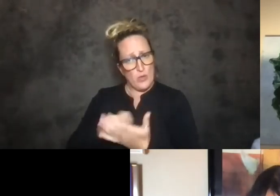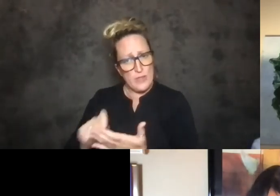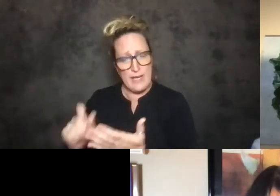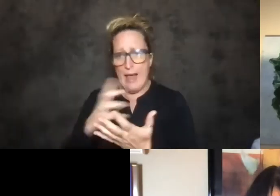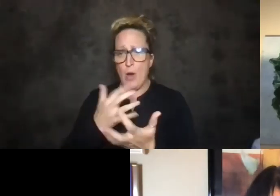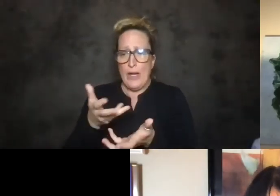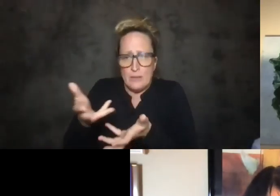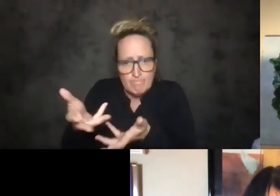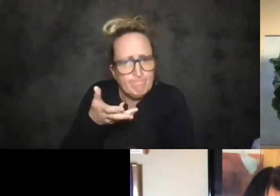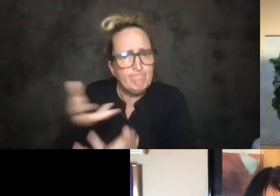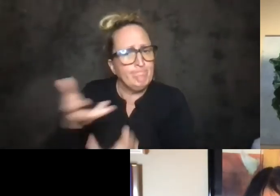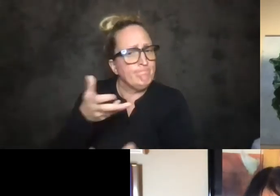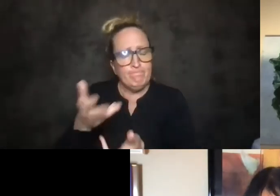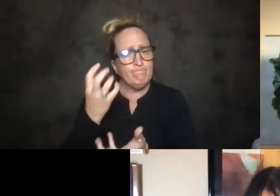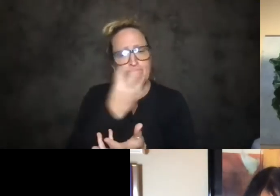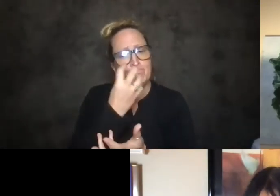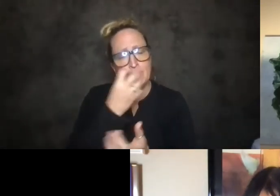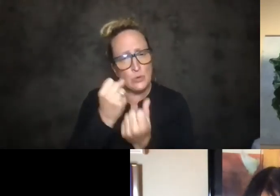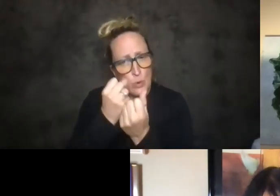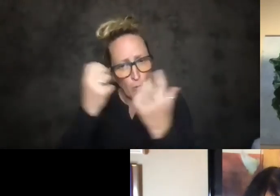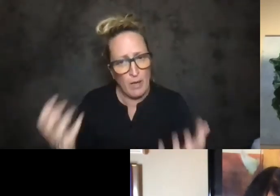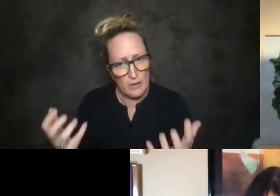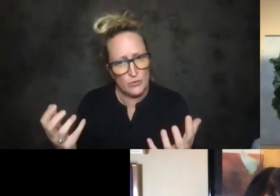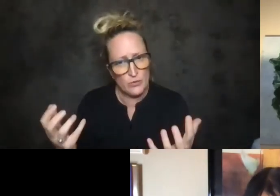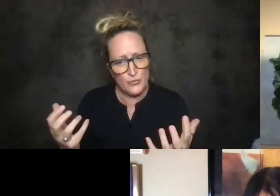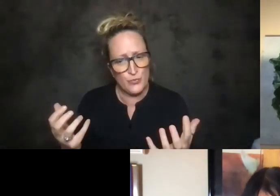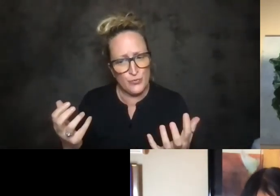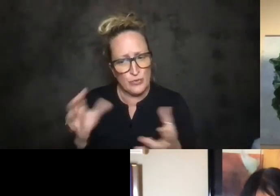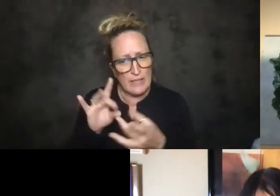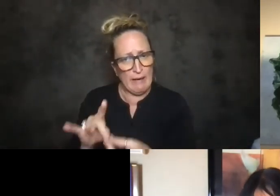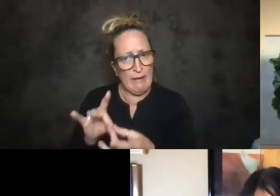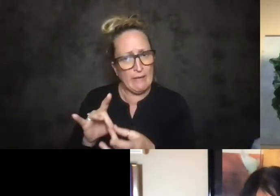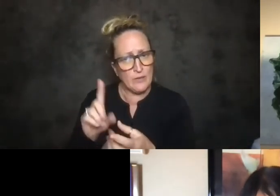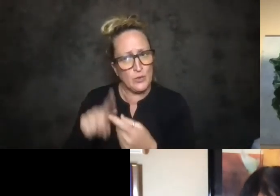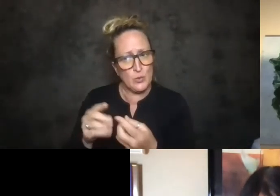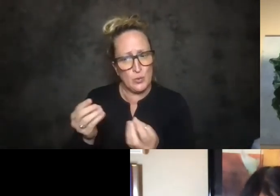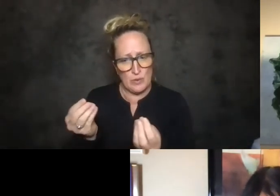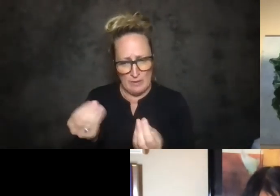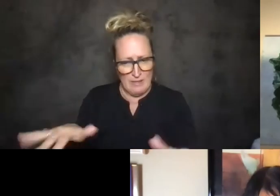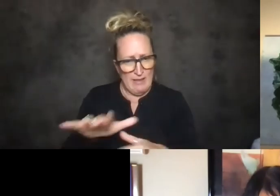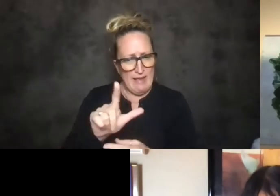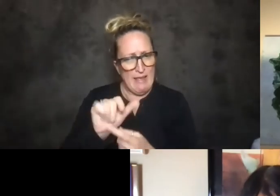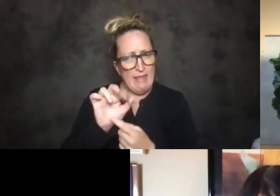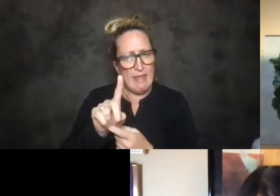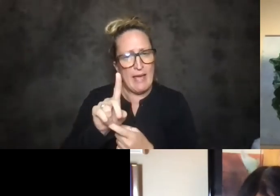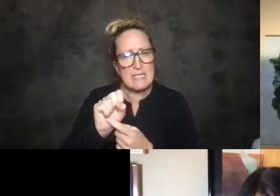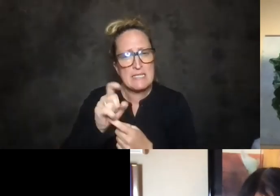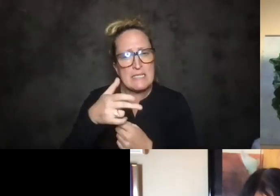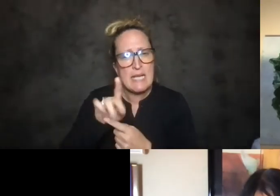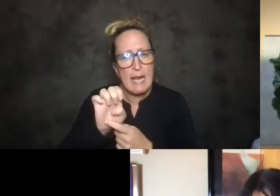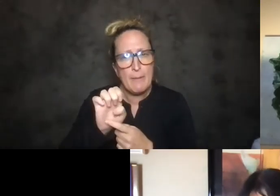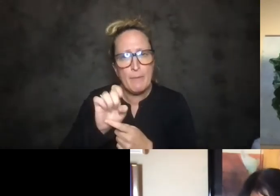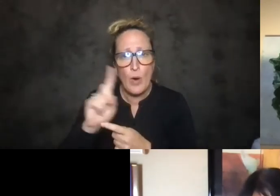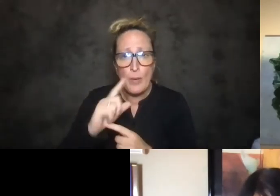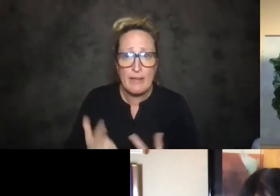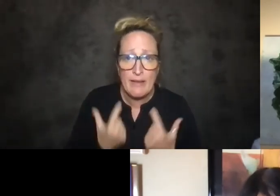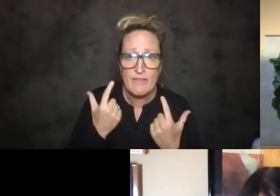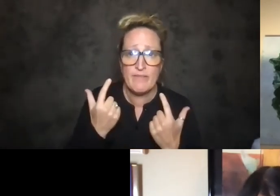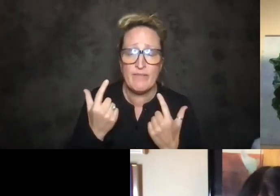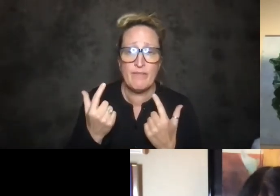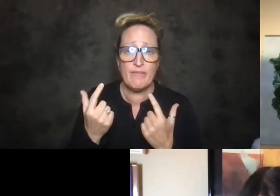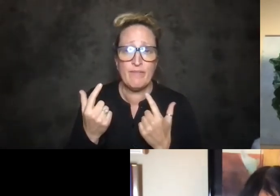engage is so much connected to landscape and where we live. And if we're living in the middle